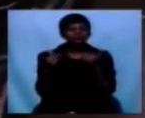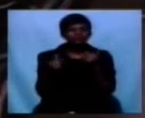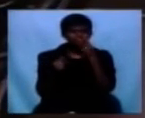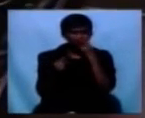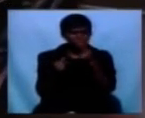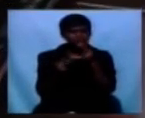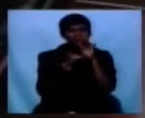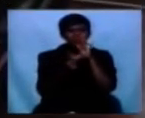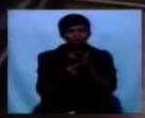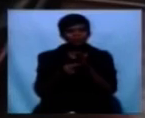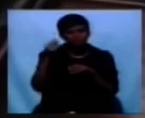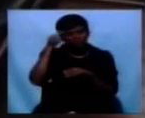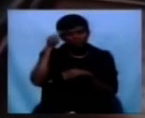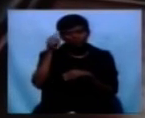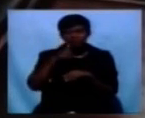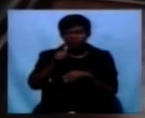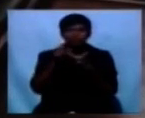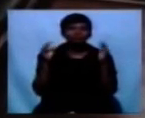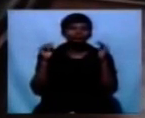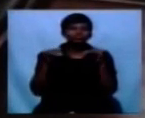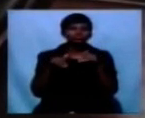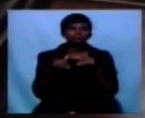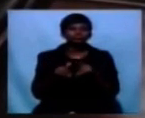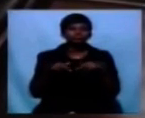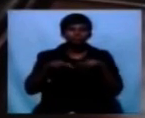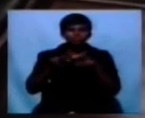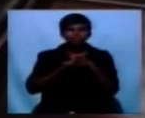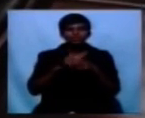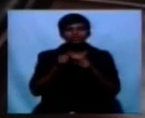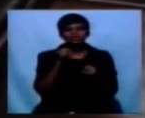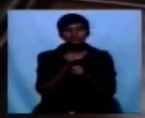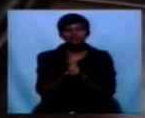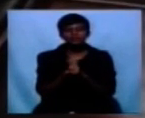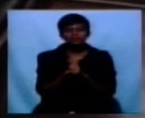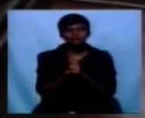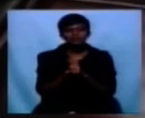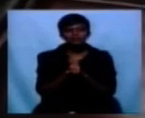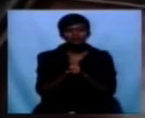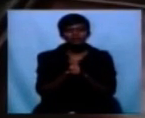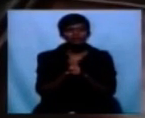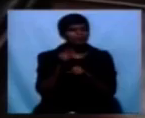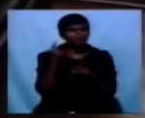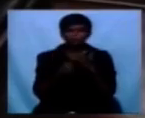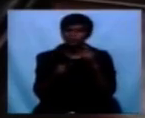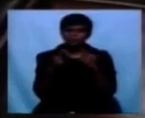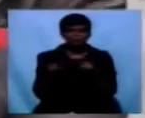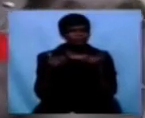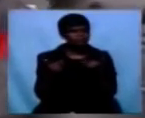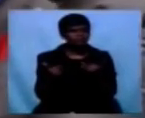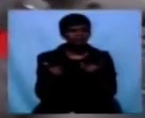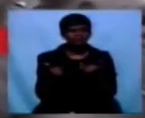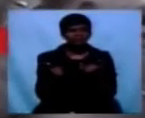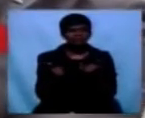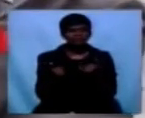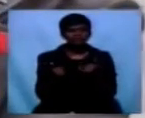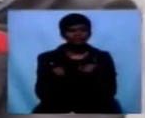an indication from the government that you're scaling down on roads next year. Is this what is on the ground? Grevajo, we